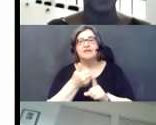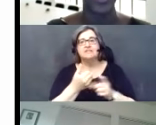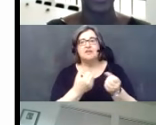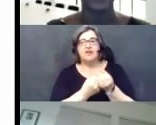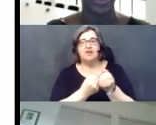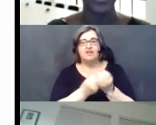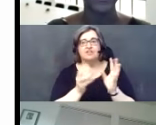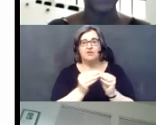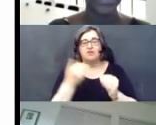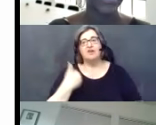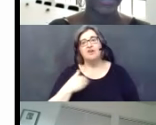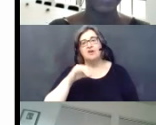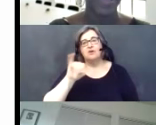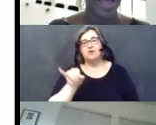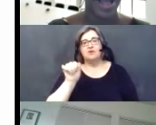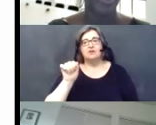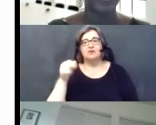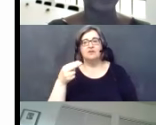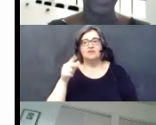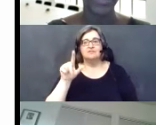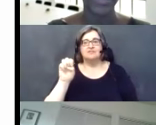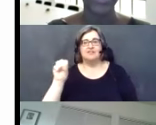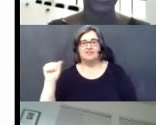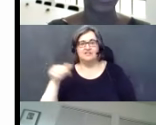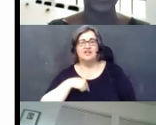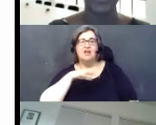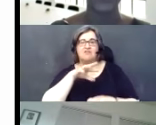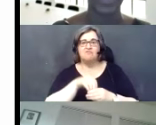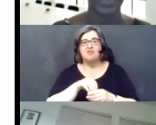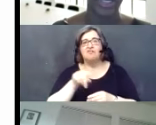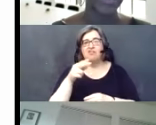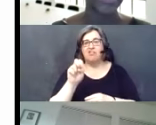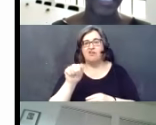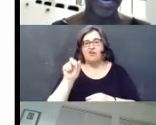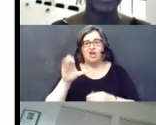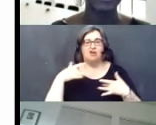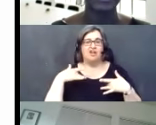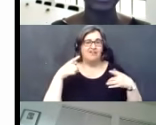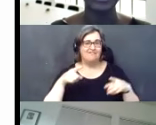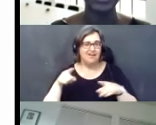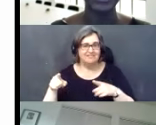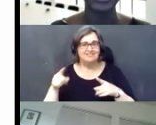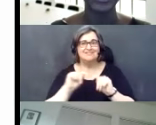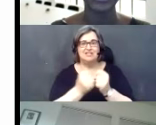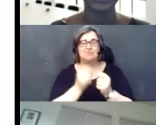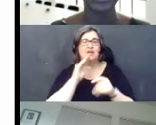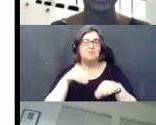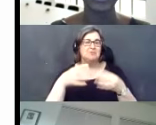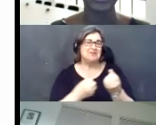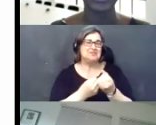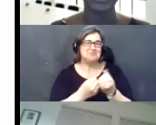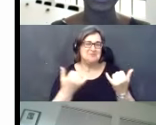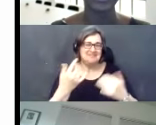I am a part of the Arts Events team. I will be providing support for this webinar today.